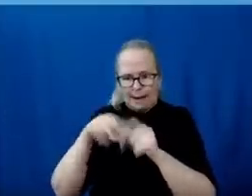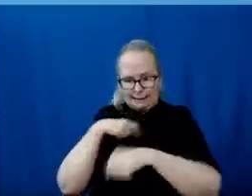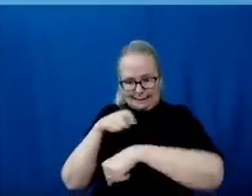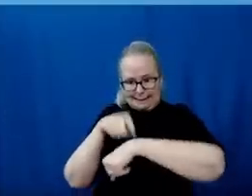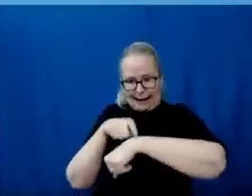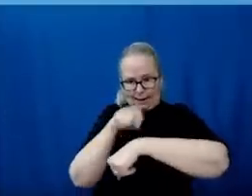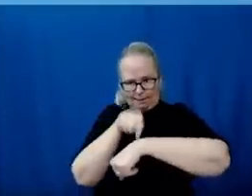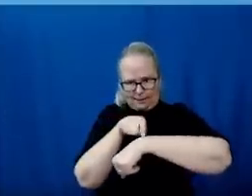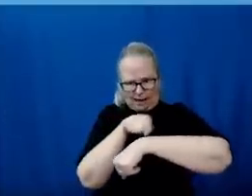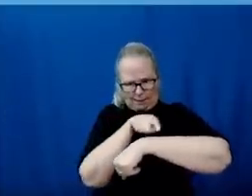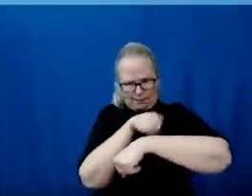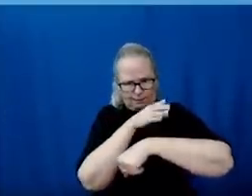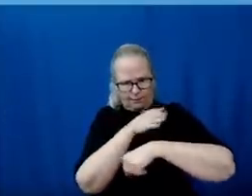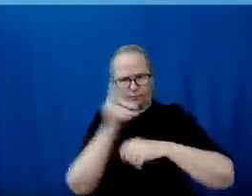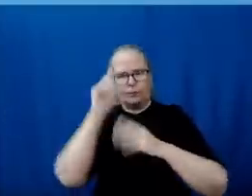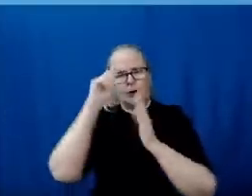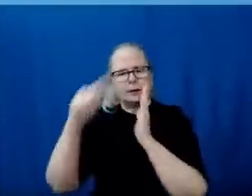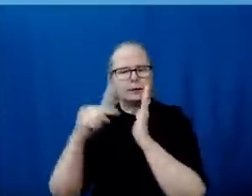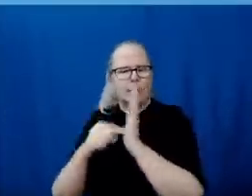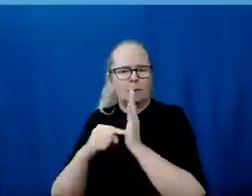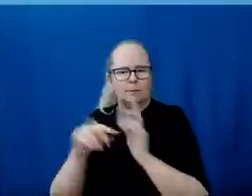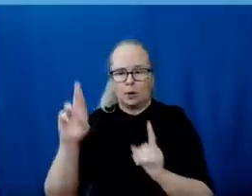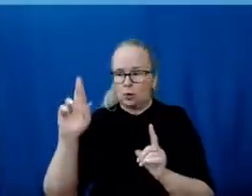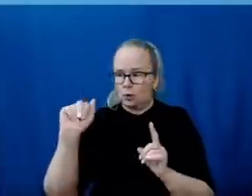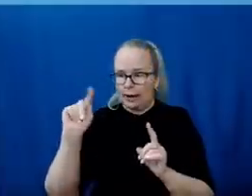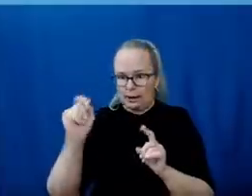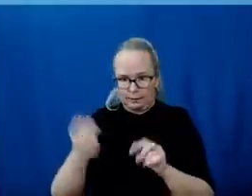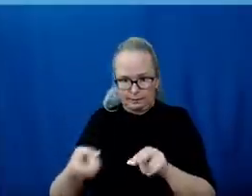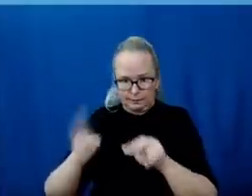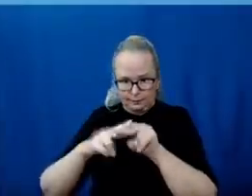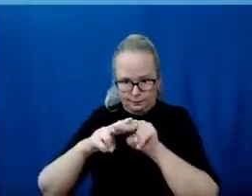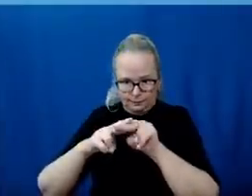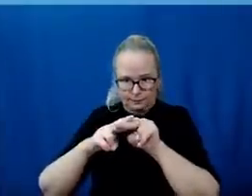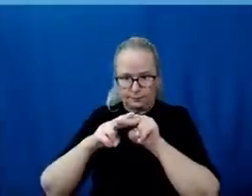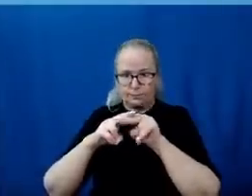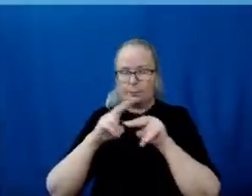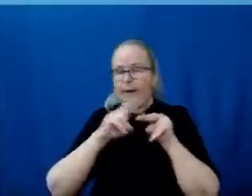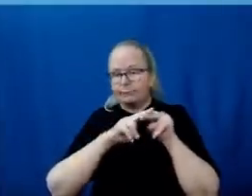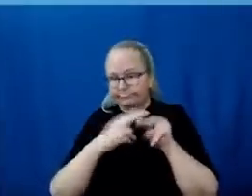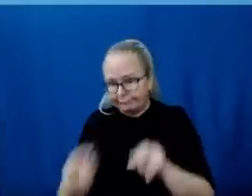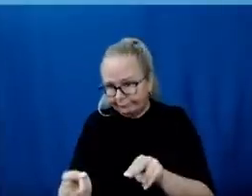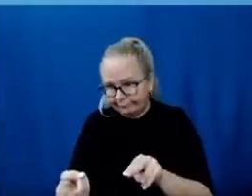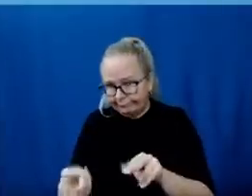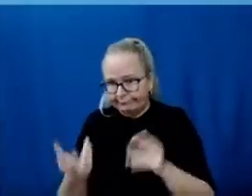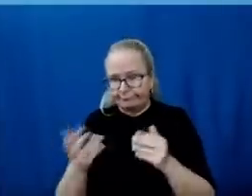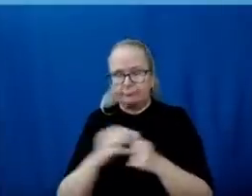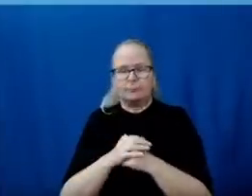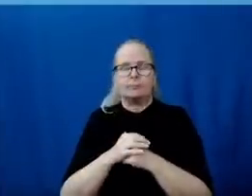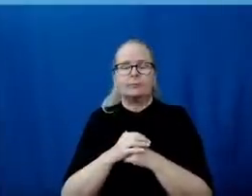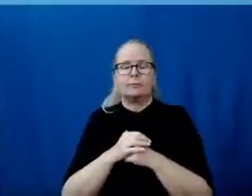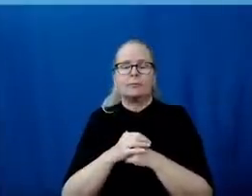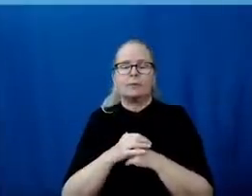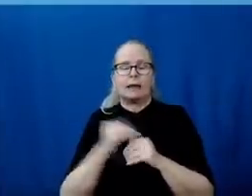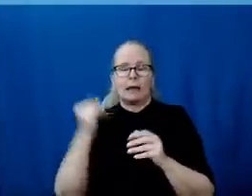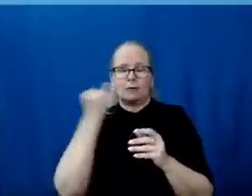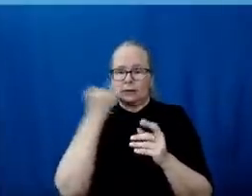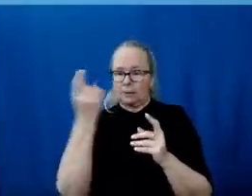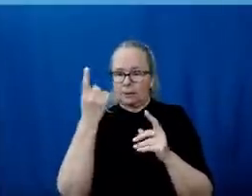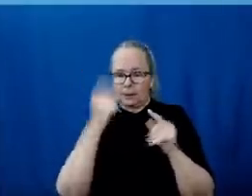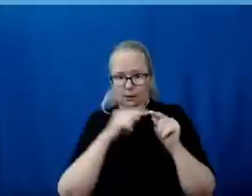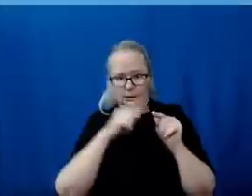data. So time affects it. And these are things like rate increases and rate decreases,